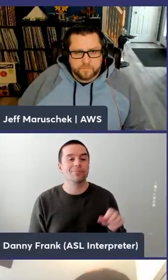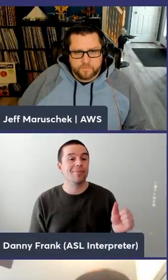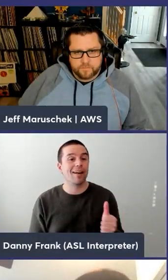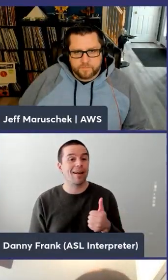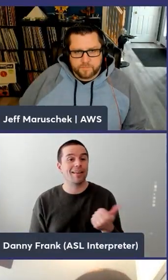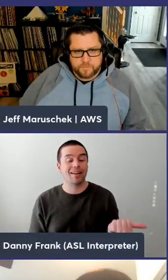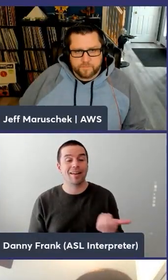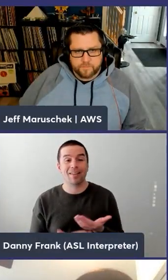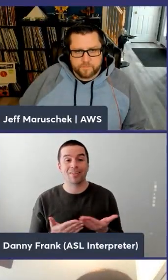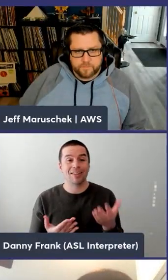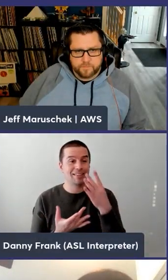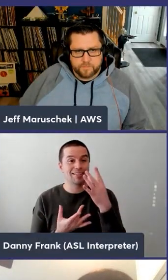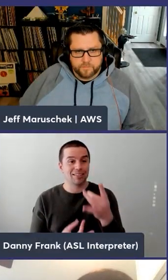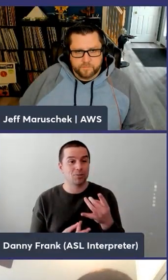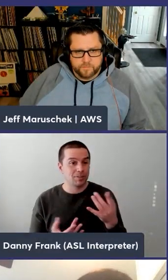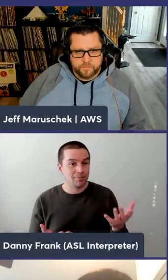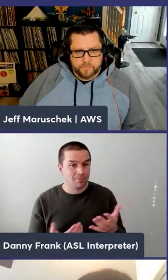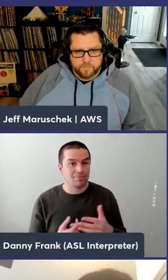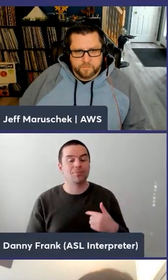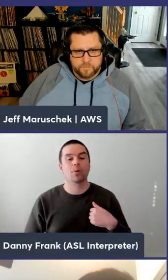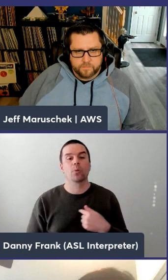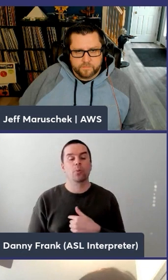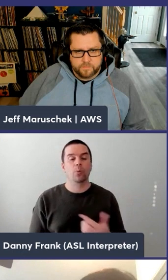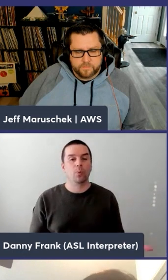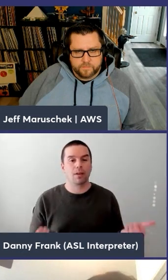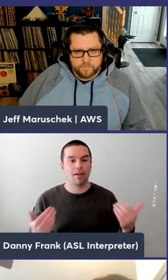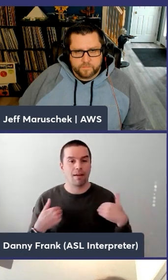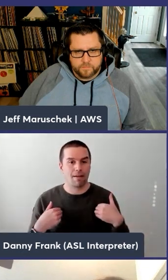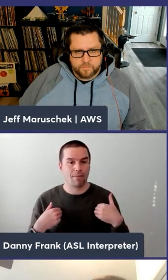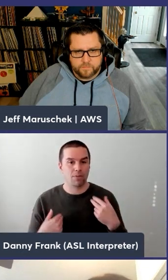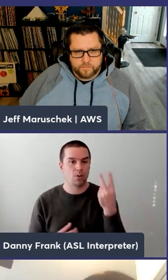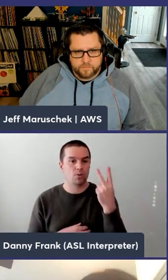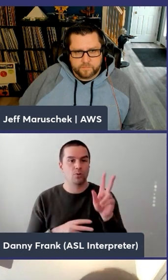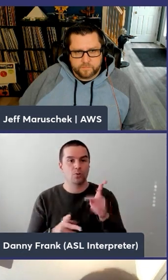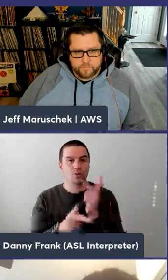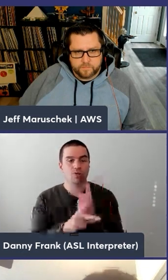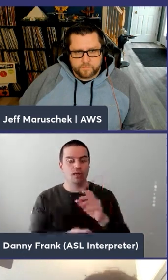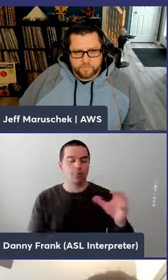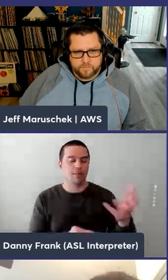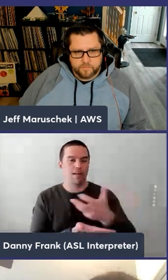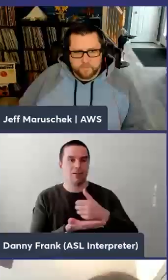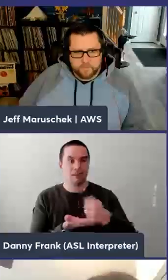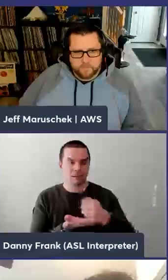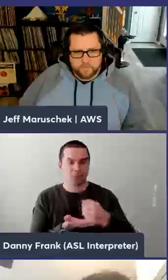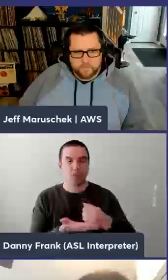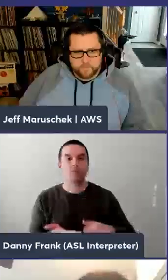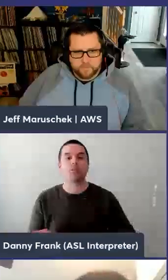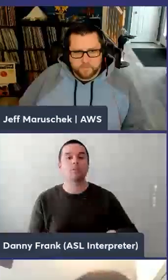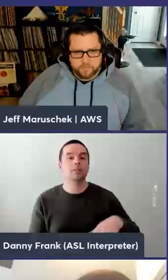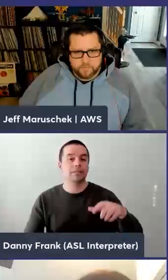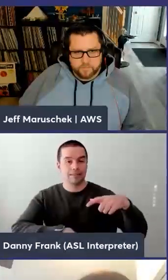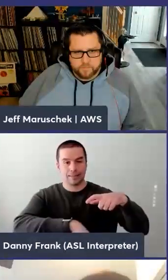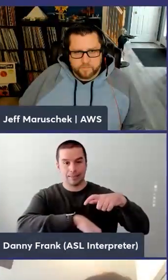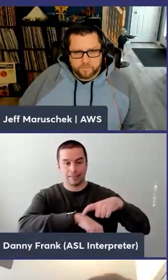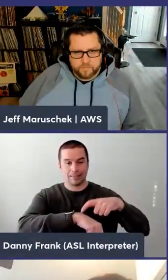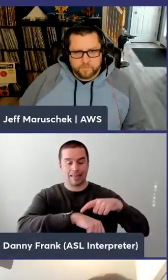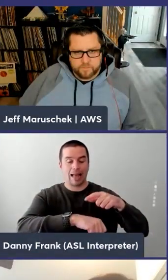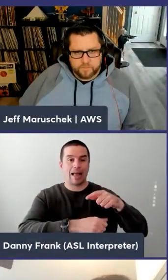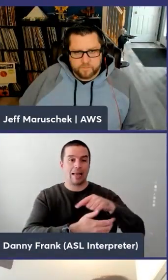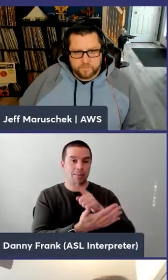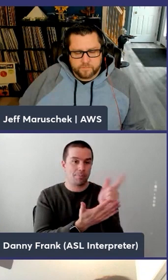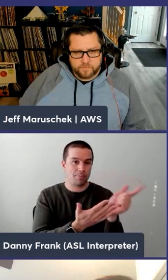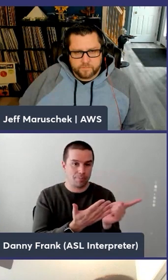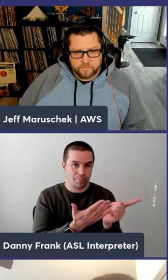interesting, which is we have two types of collections. It's time series and search. Again,